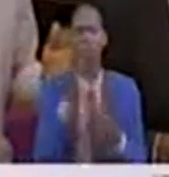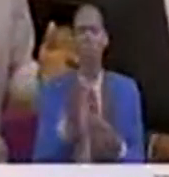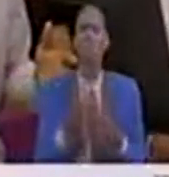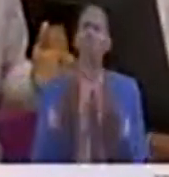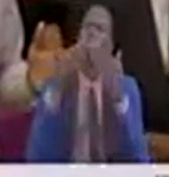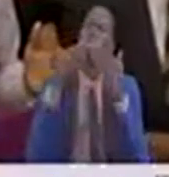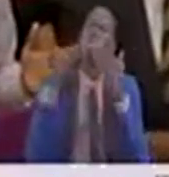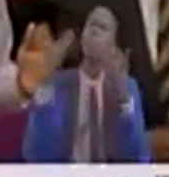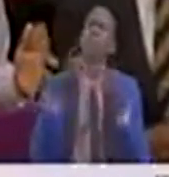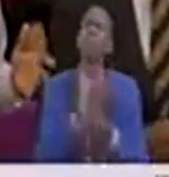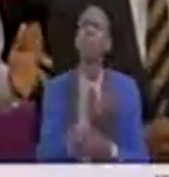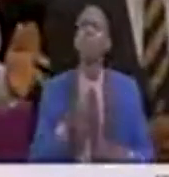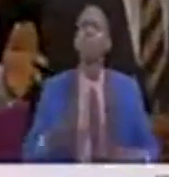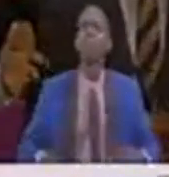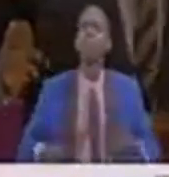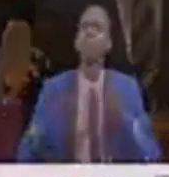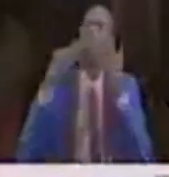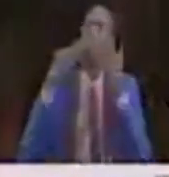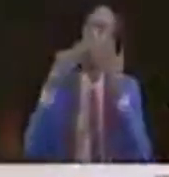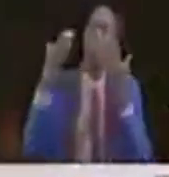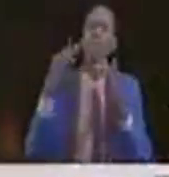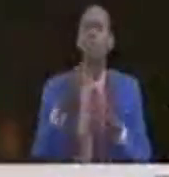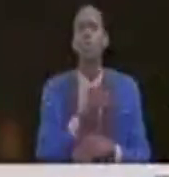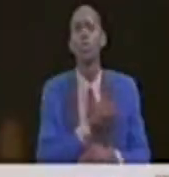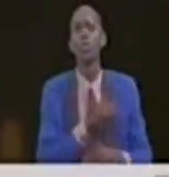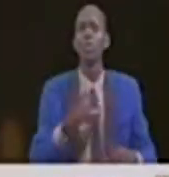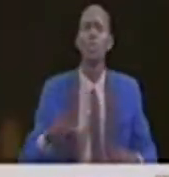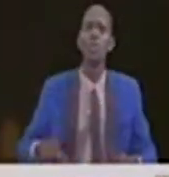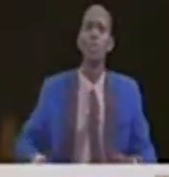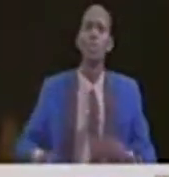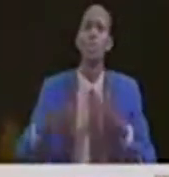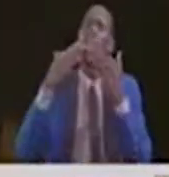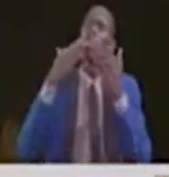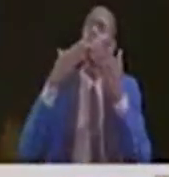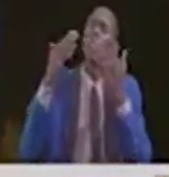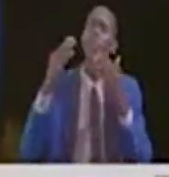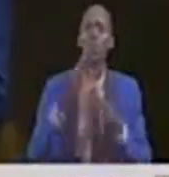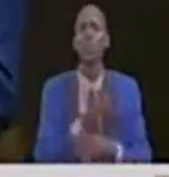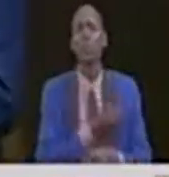Thank you, Lord. Thank you, Lord. Thank you,